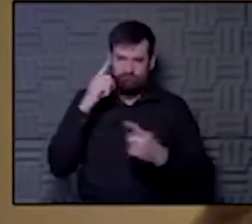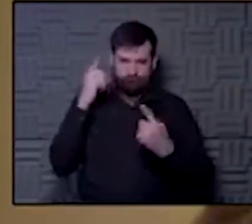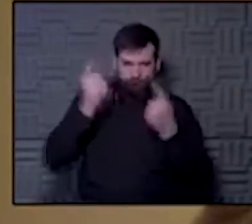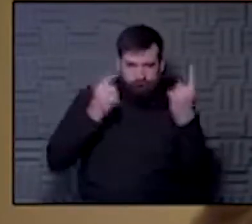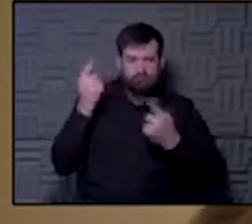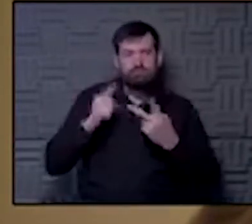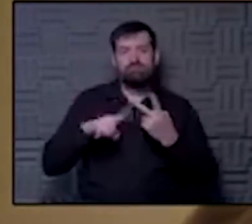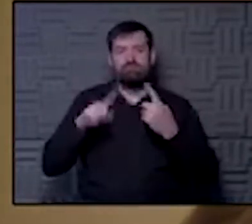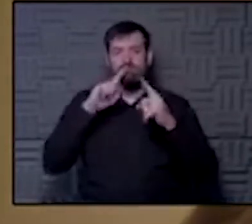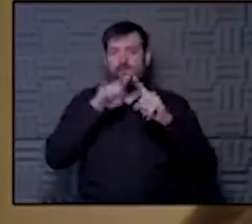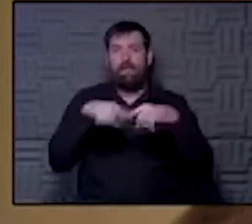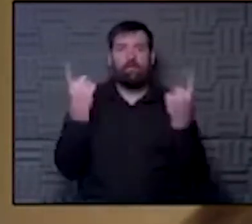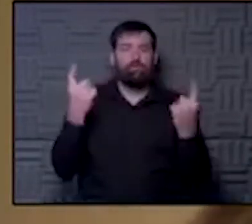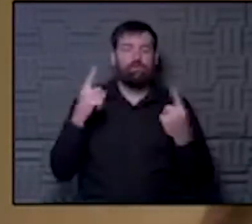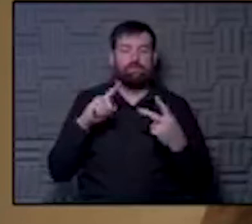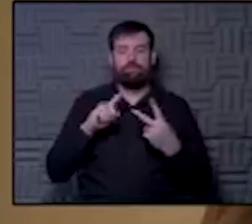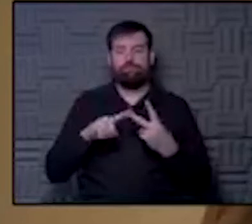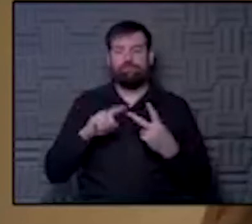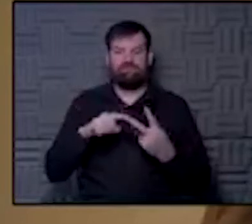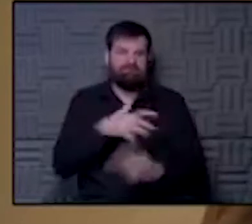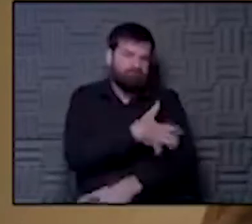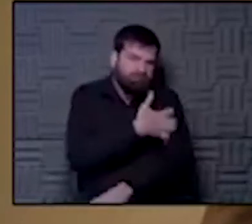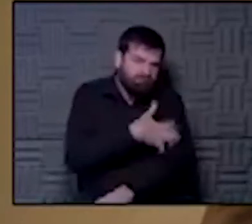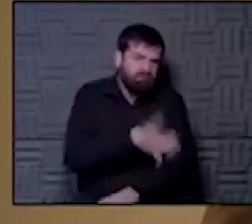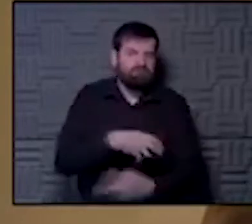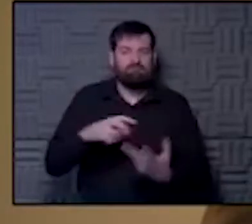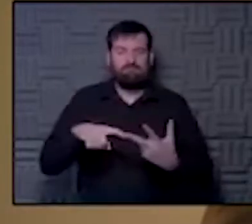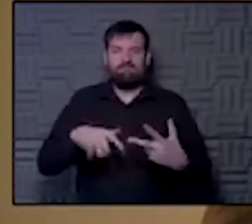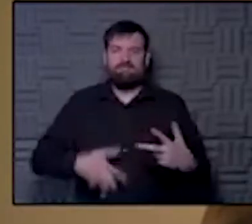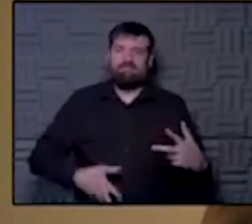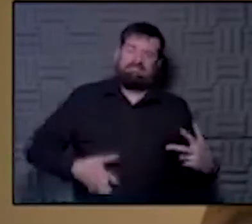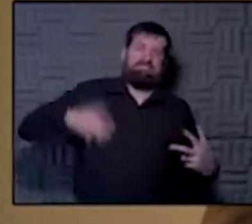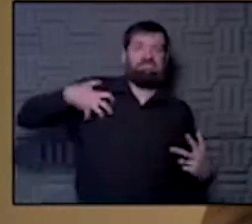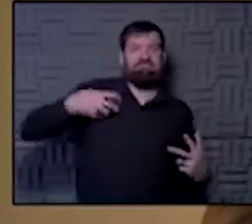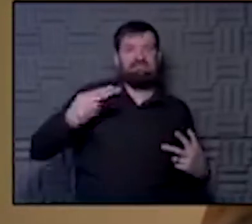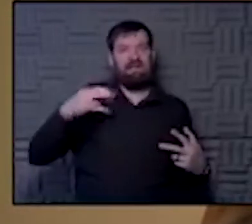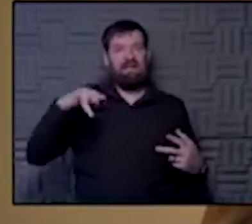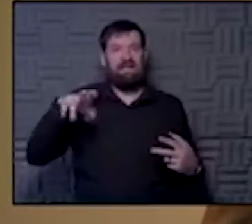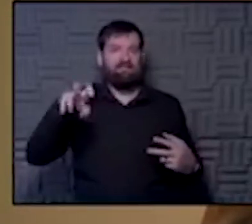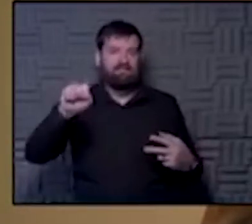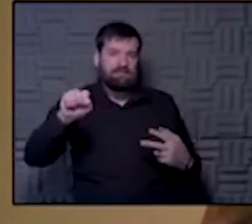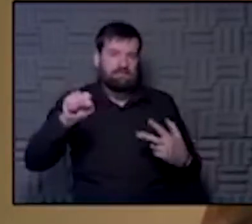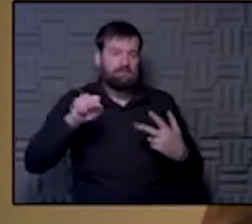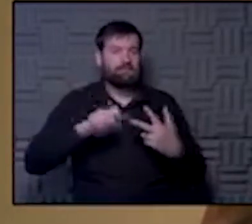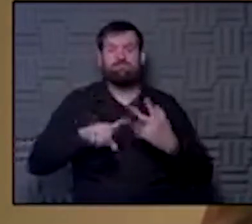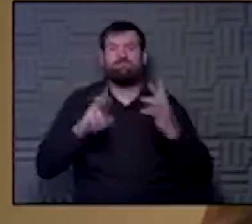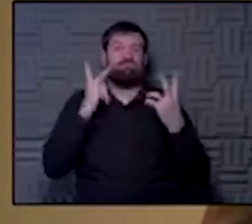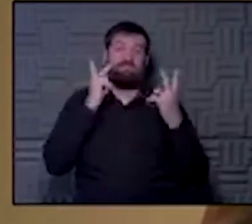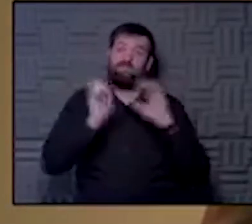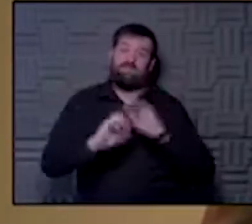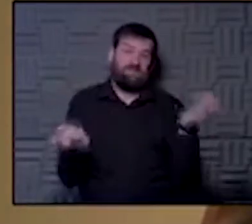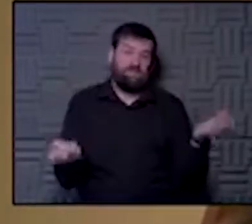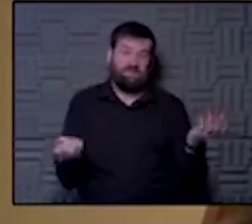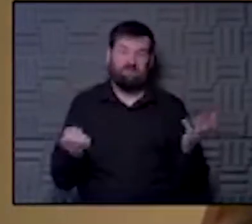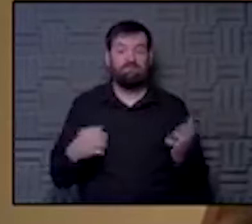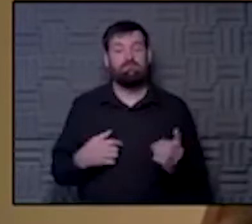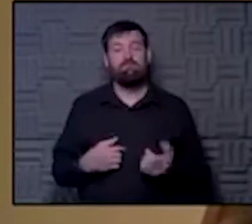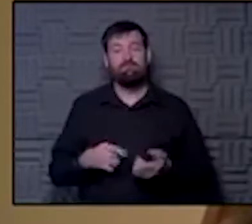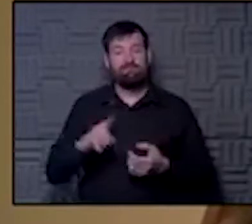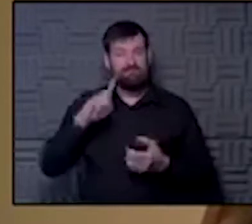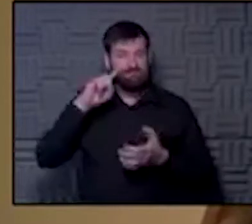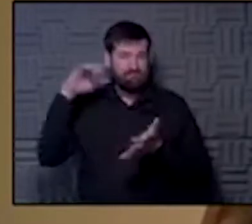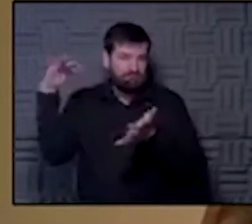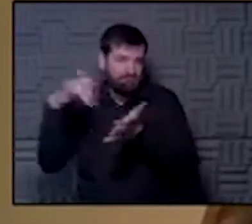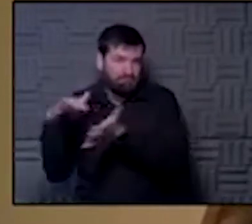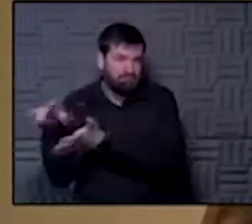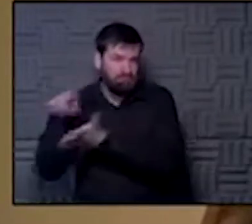allergic reaction, itching, hives, throat swelling, things like that. We haven't seen any. I believe the studies on the